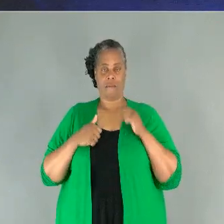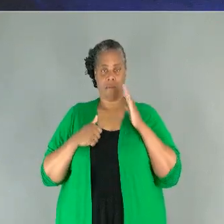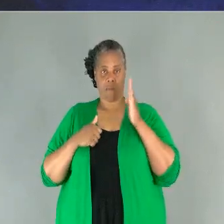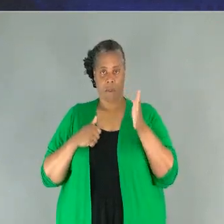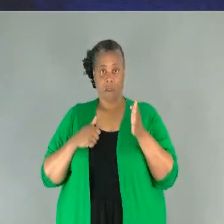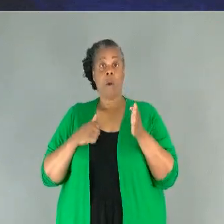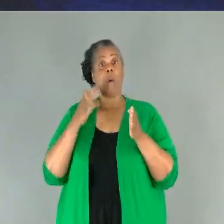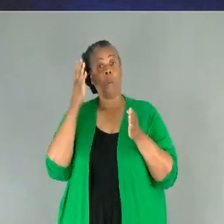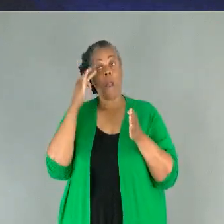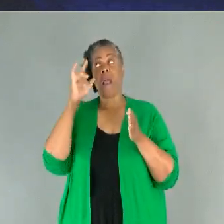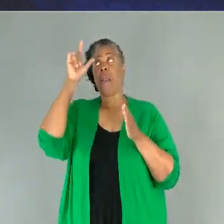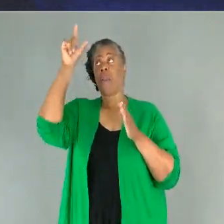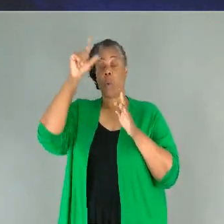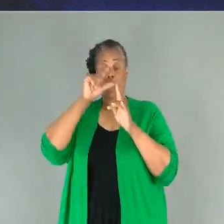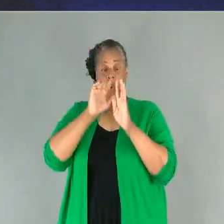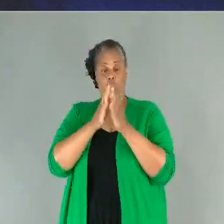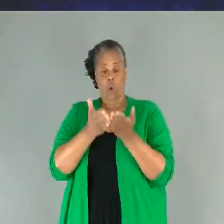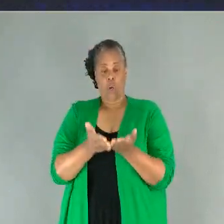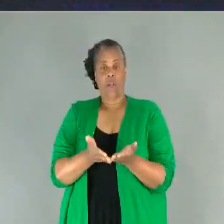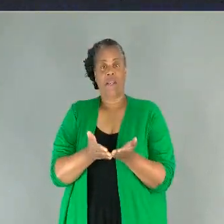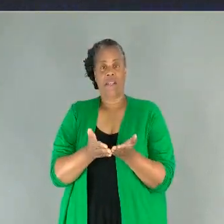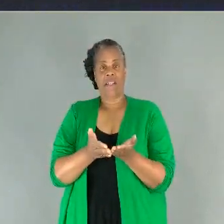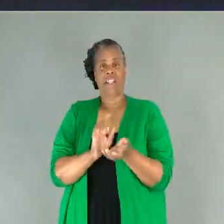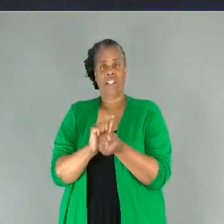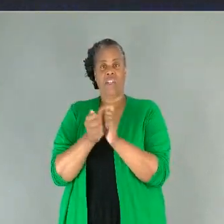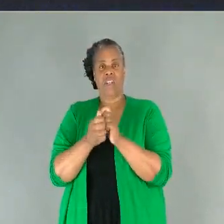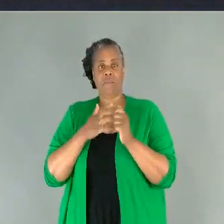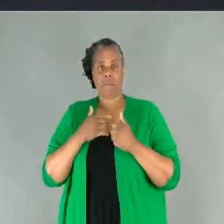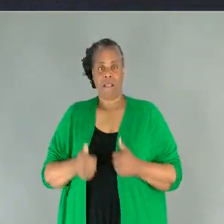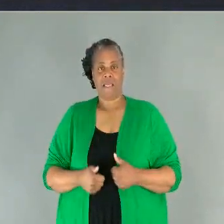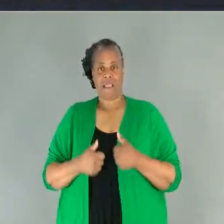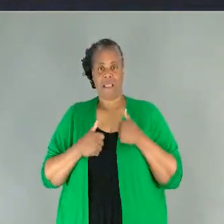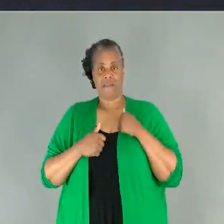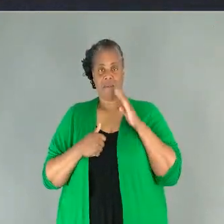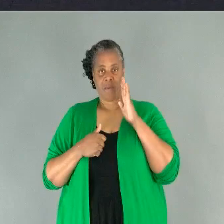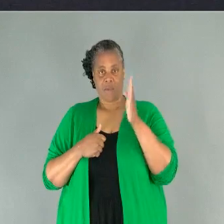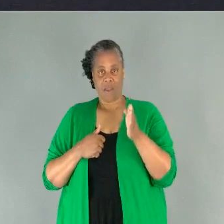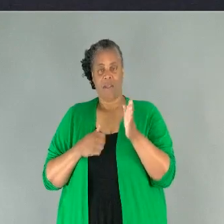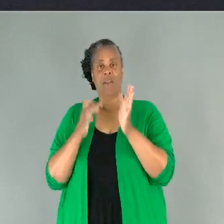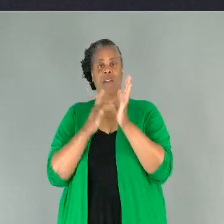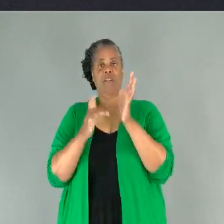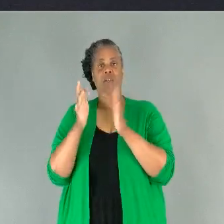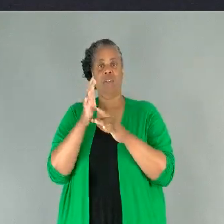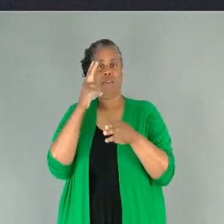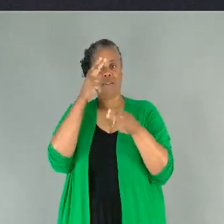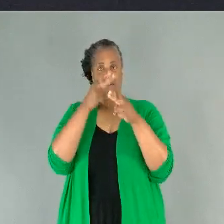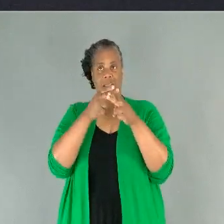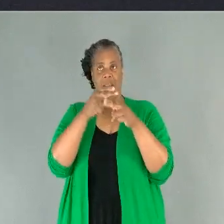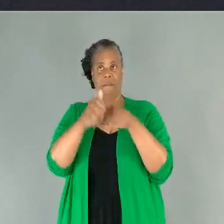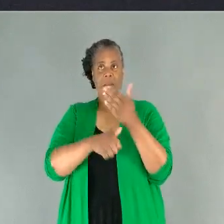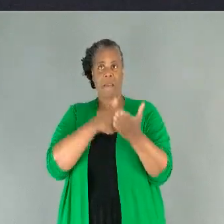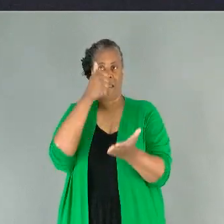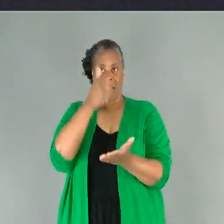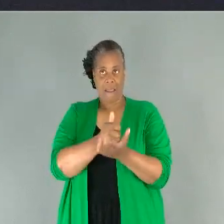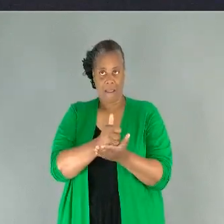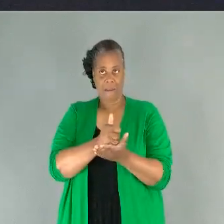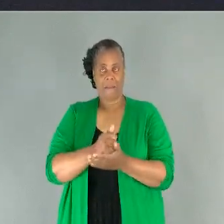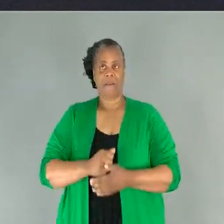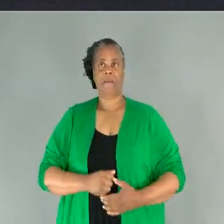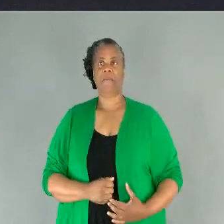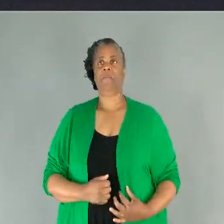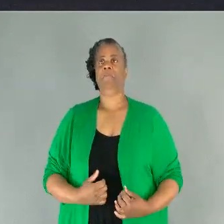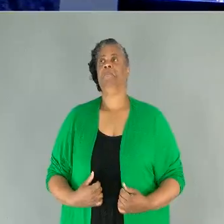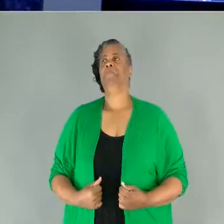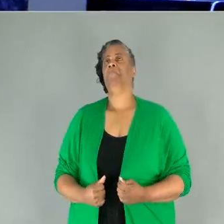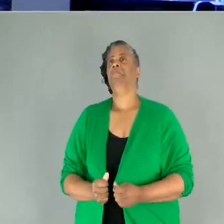of your word. In Jesus' name, amen. Now, I